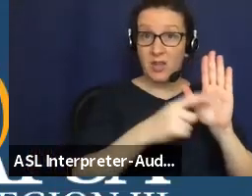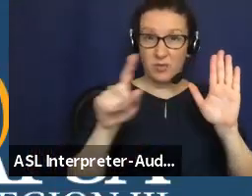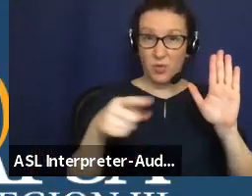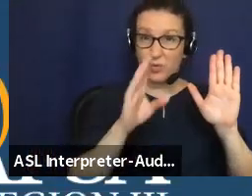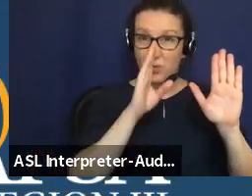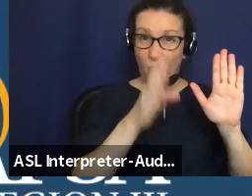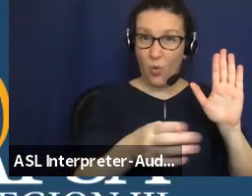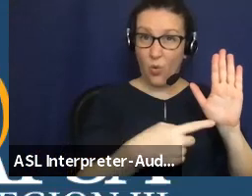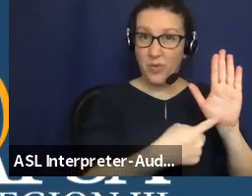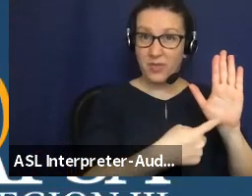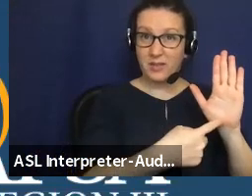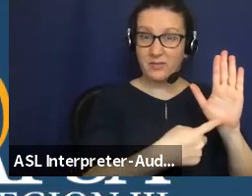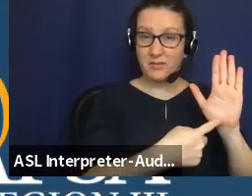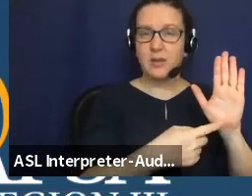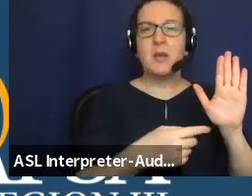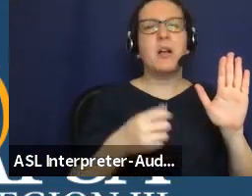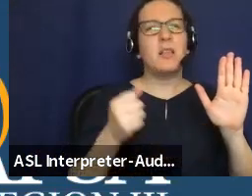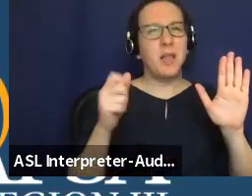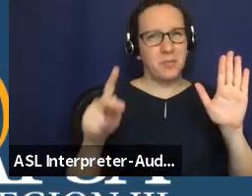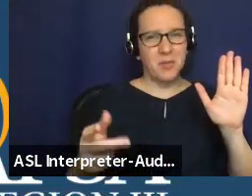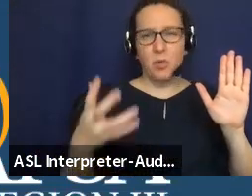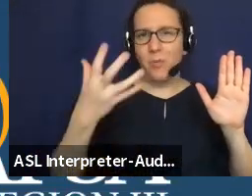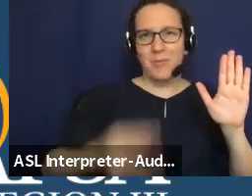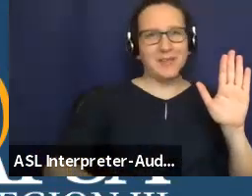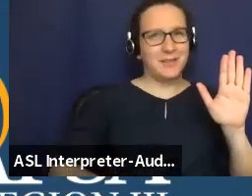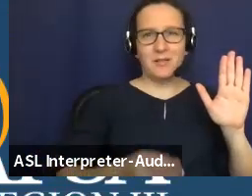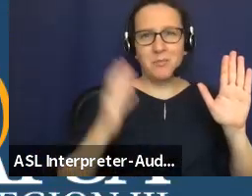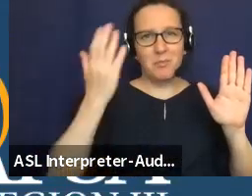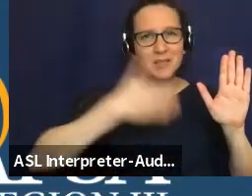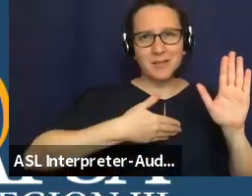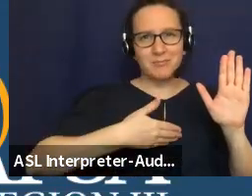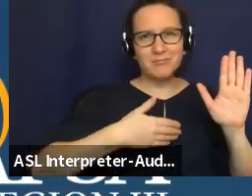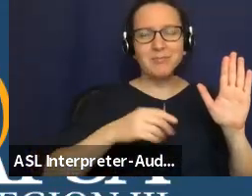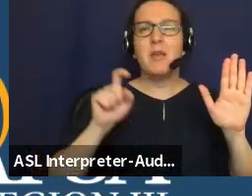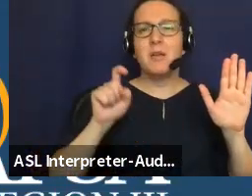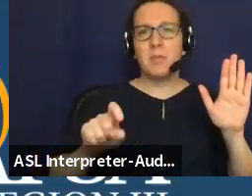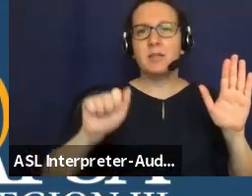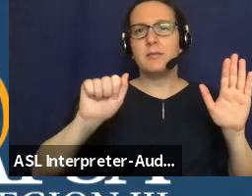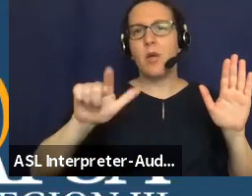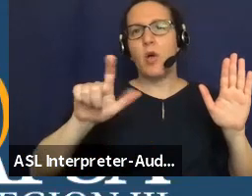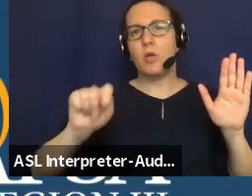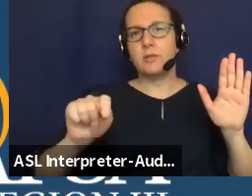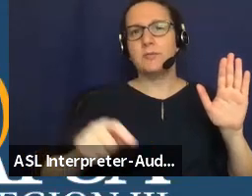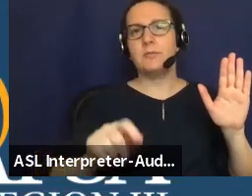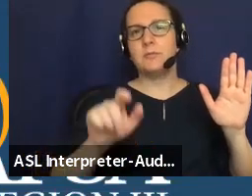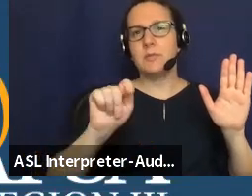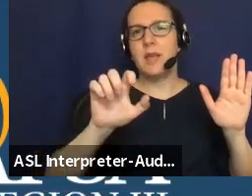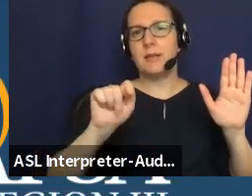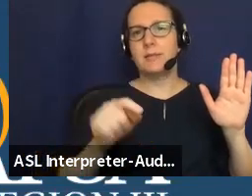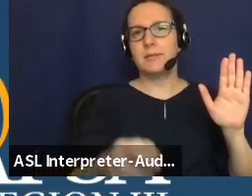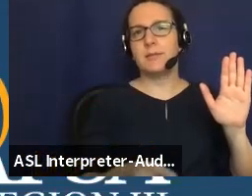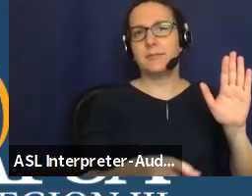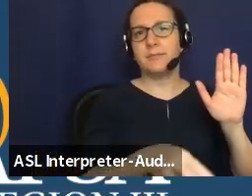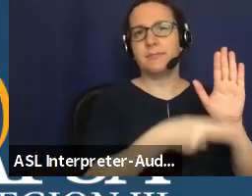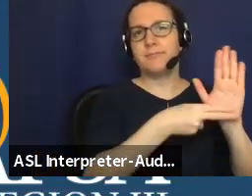a number of people might be missing that altogether if it's not tagged with any alt text. Providing